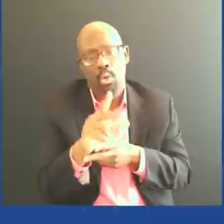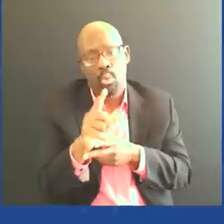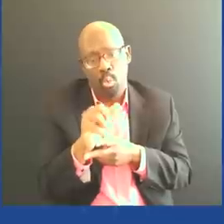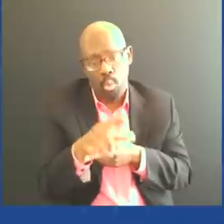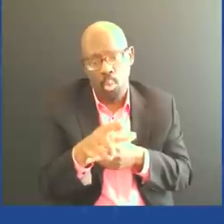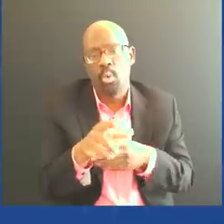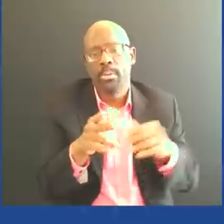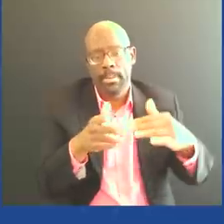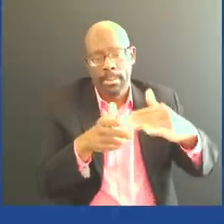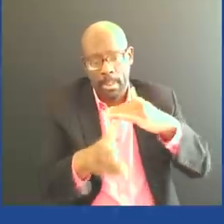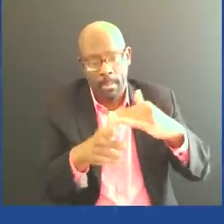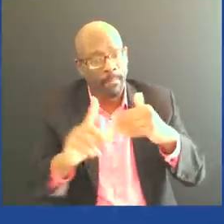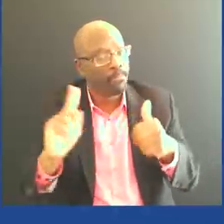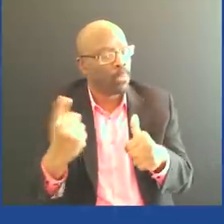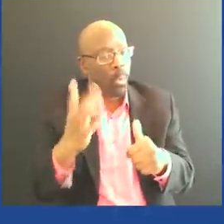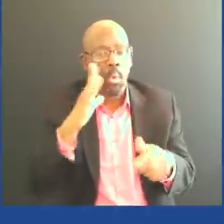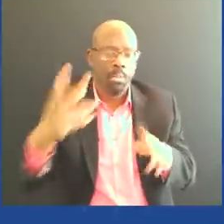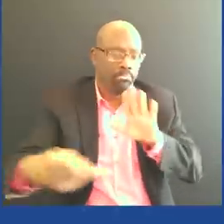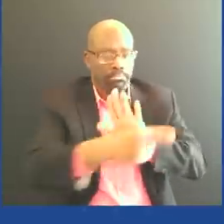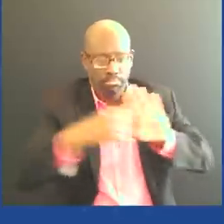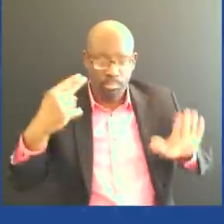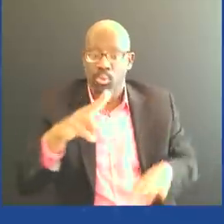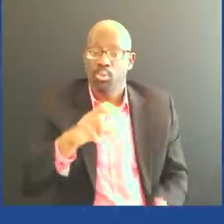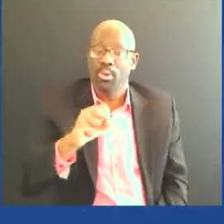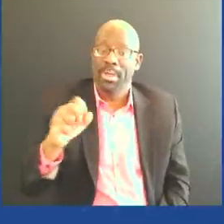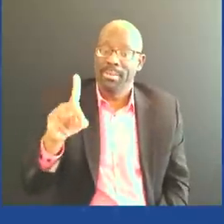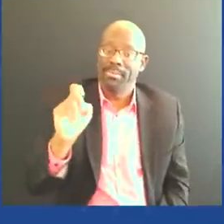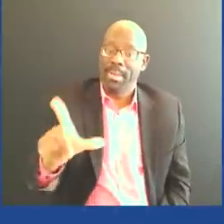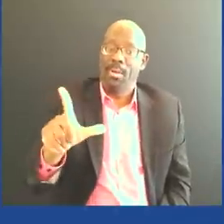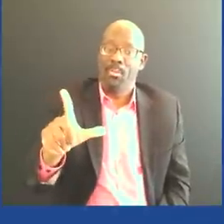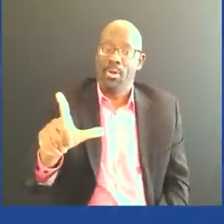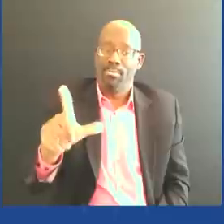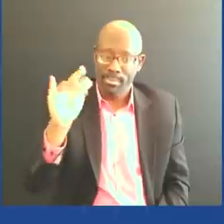the USS Delaware.